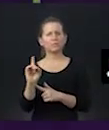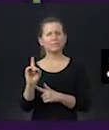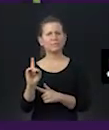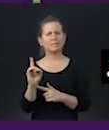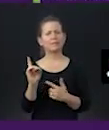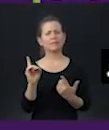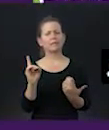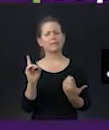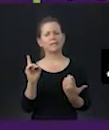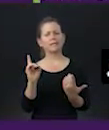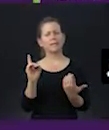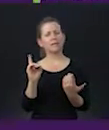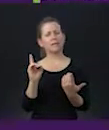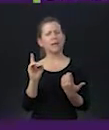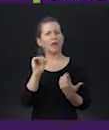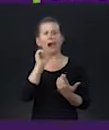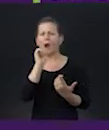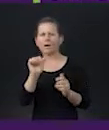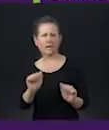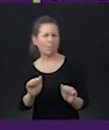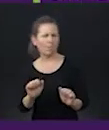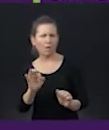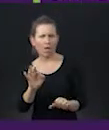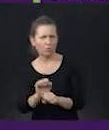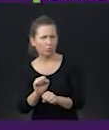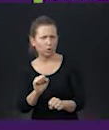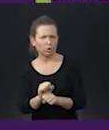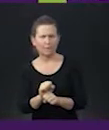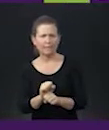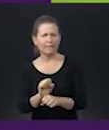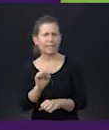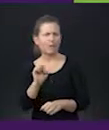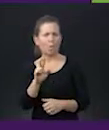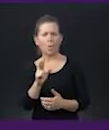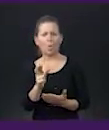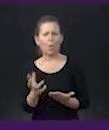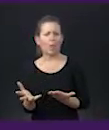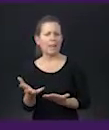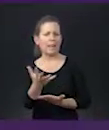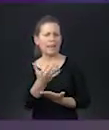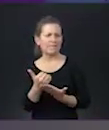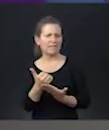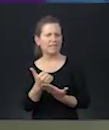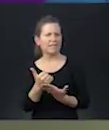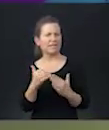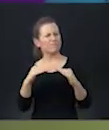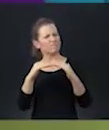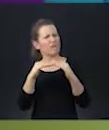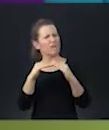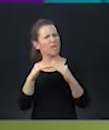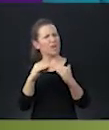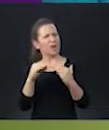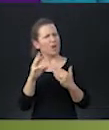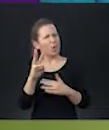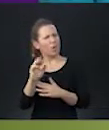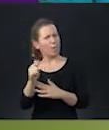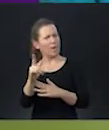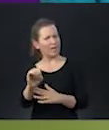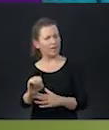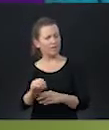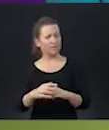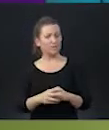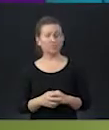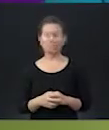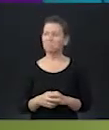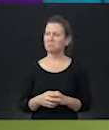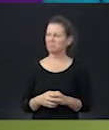People with intellectual disabilities aren't capable of working at a regular job and earn a regular wage.